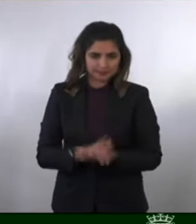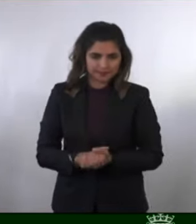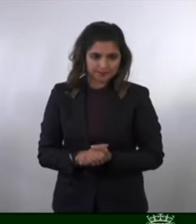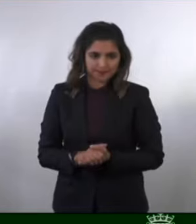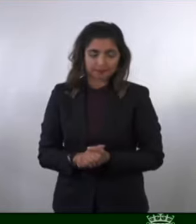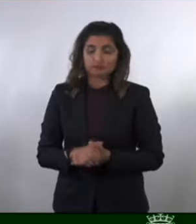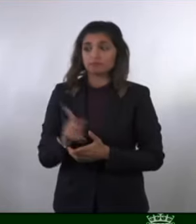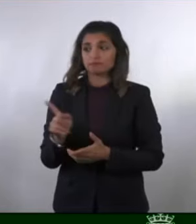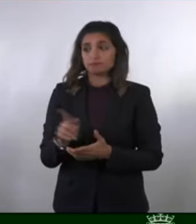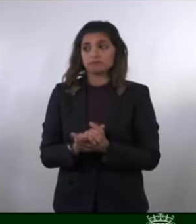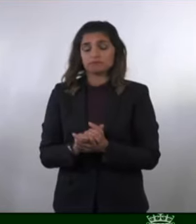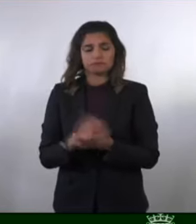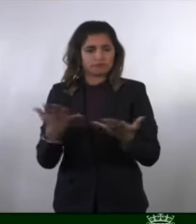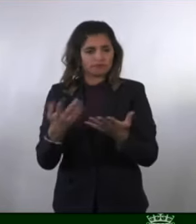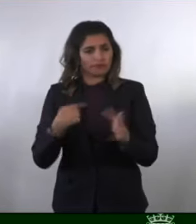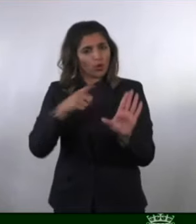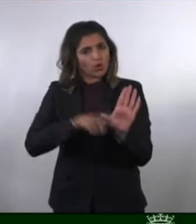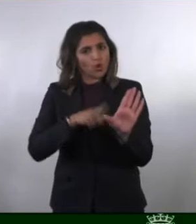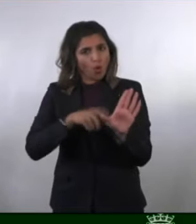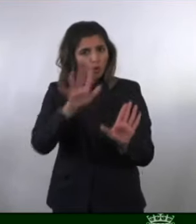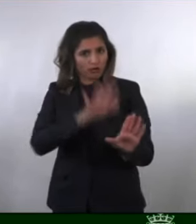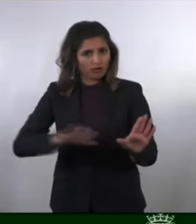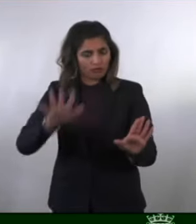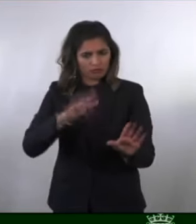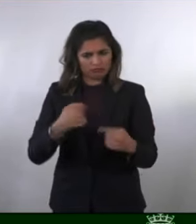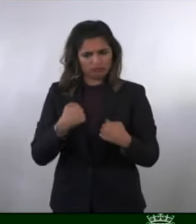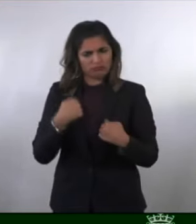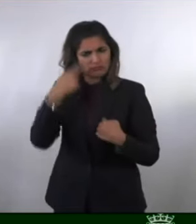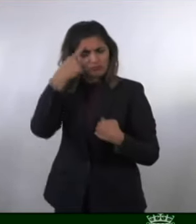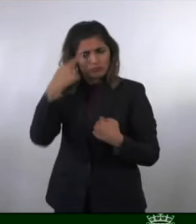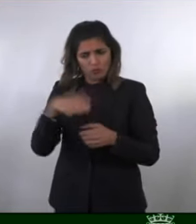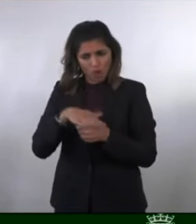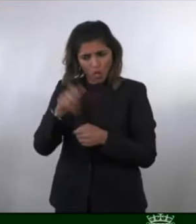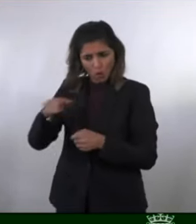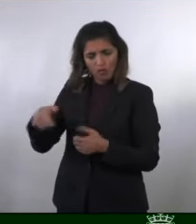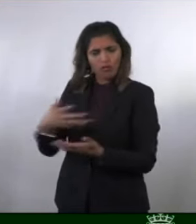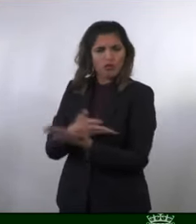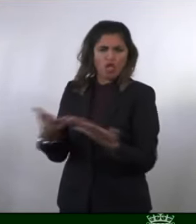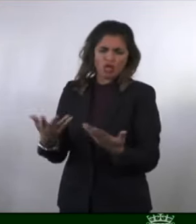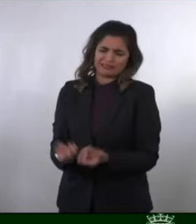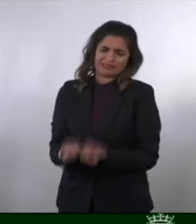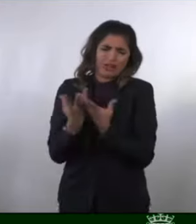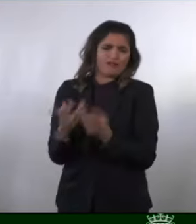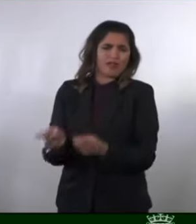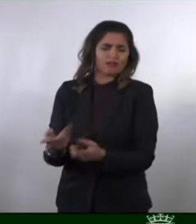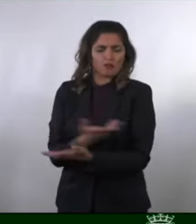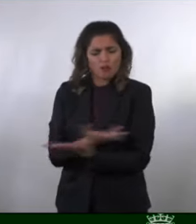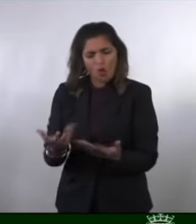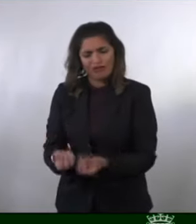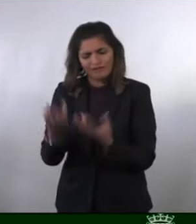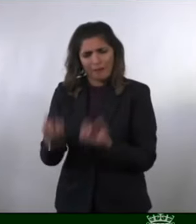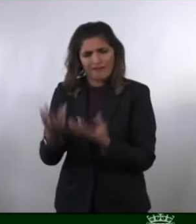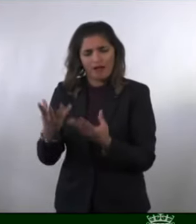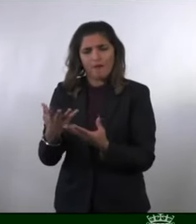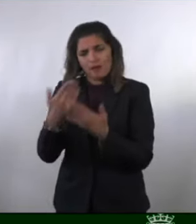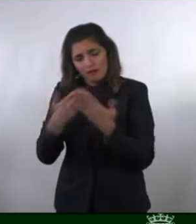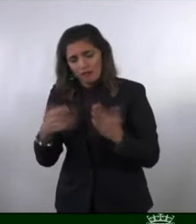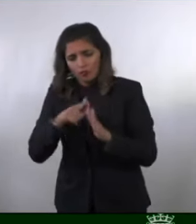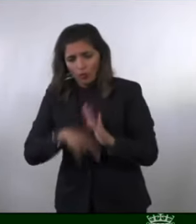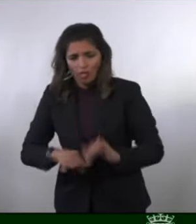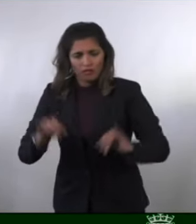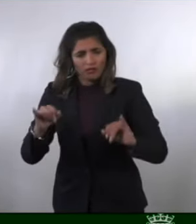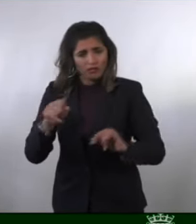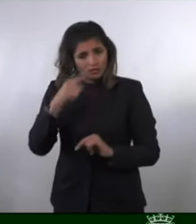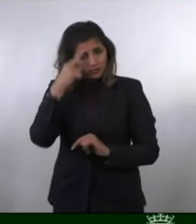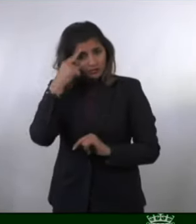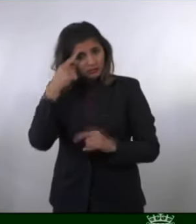York residents have made to get the virus down locally, does the Secretary of State accept how unfair it will feel if the city is